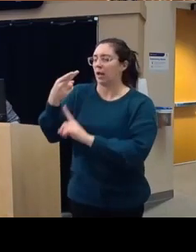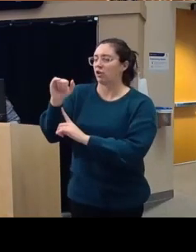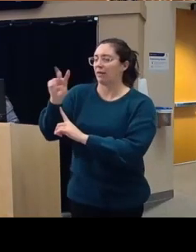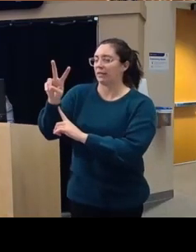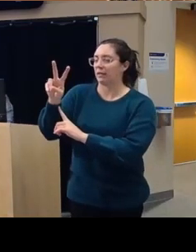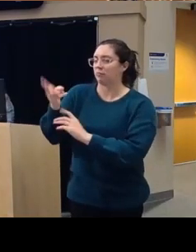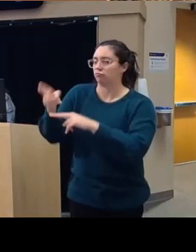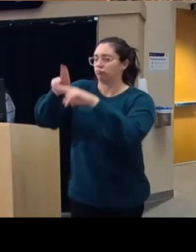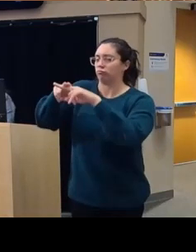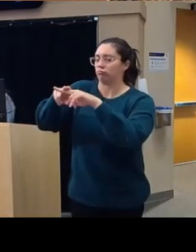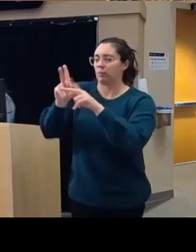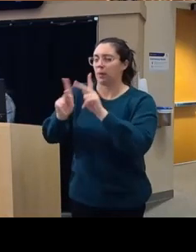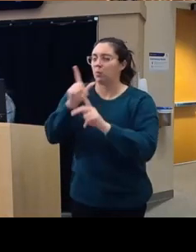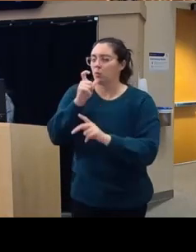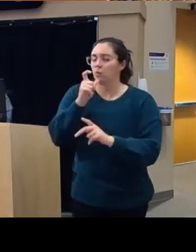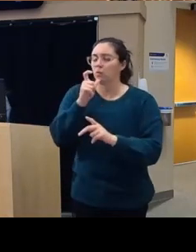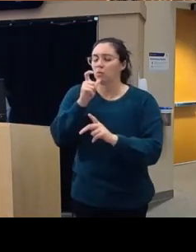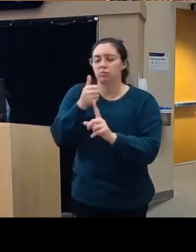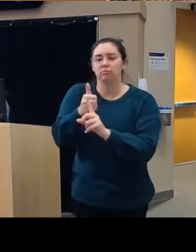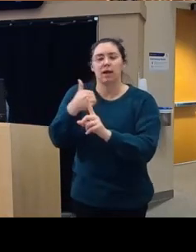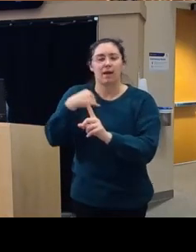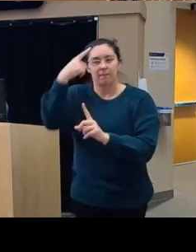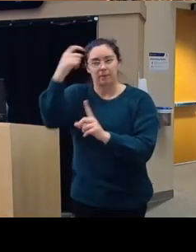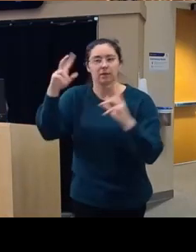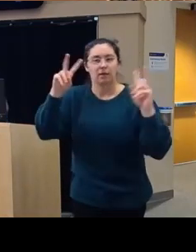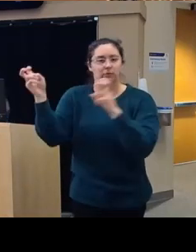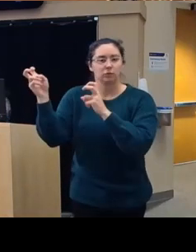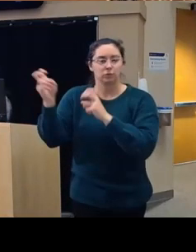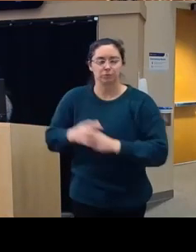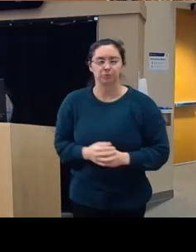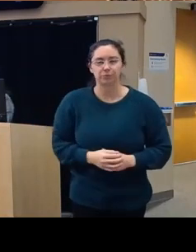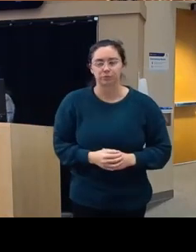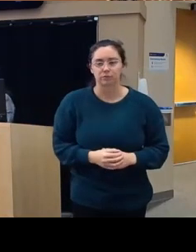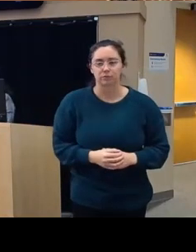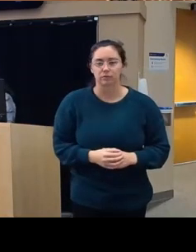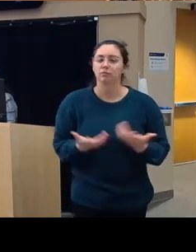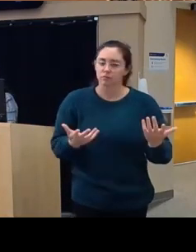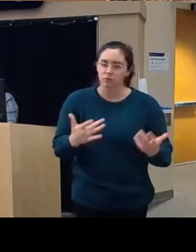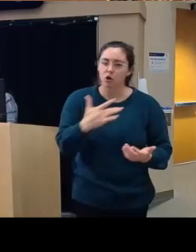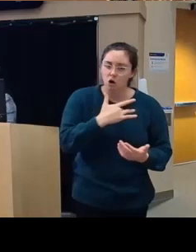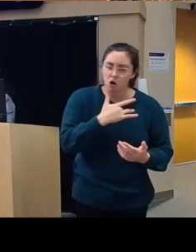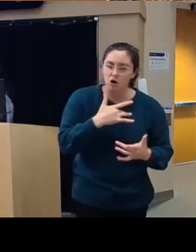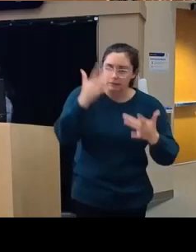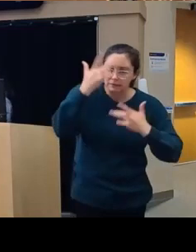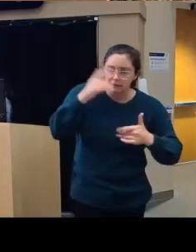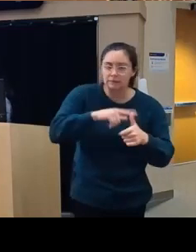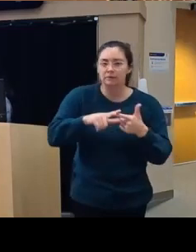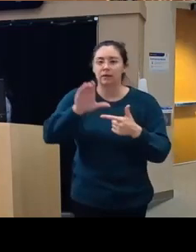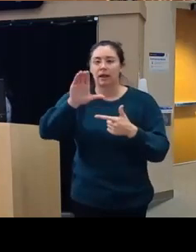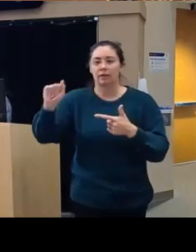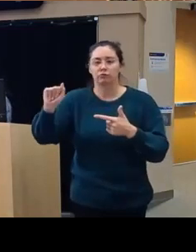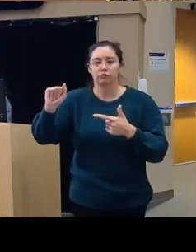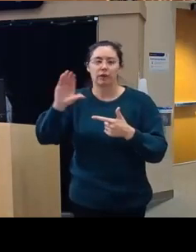which is higher in those living with mental illness. So it's heart disease and cancer,